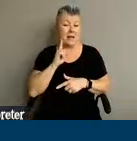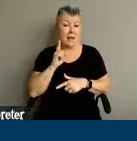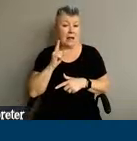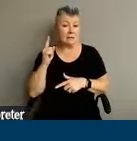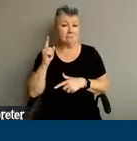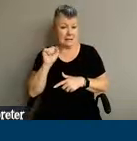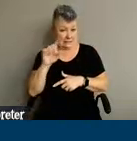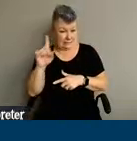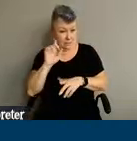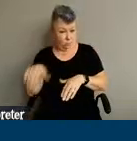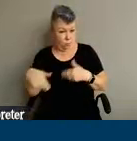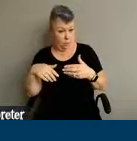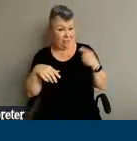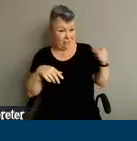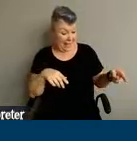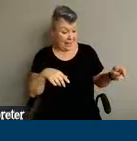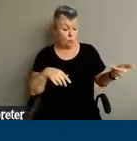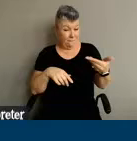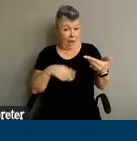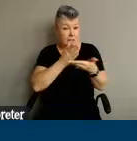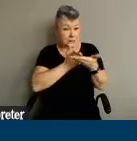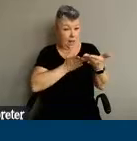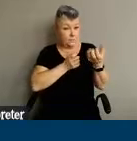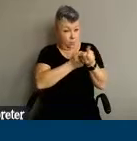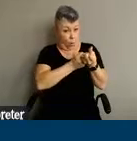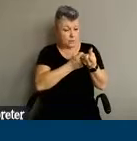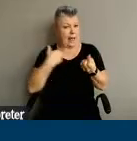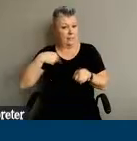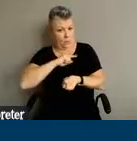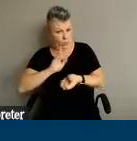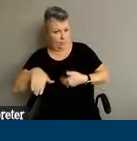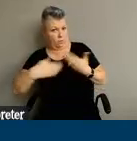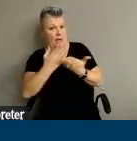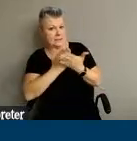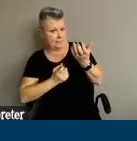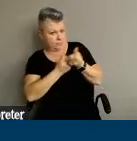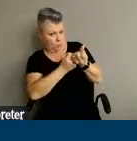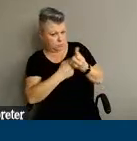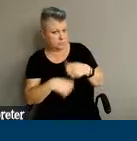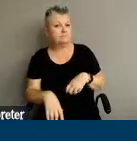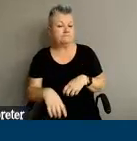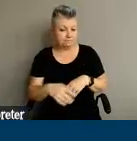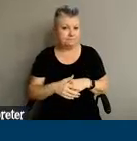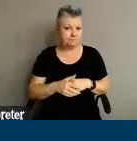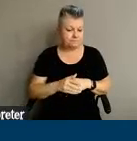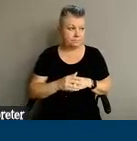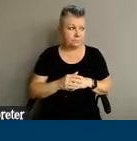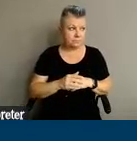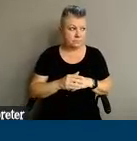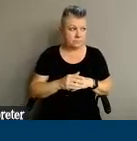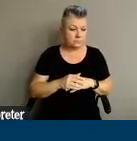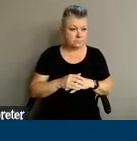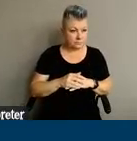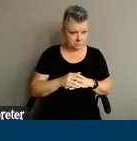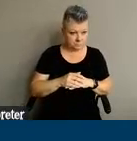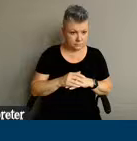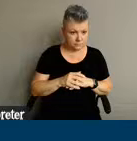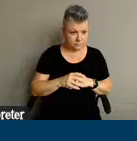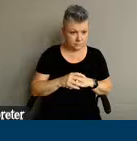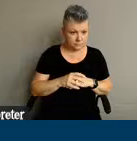support. In some districts, they've built up a big enough need that they are still starting to touch on that themselves. So